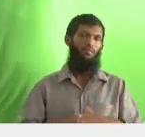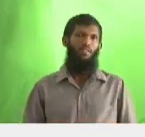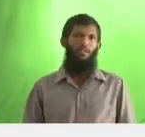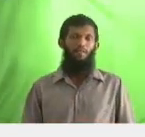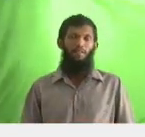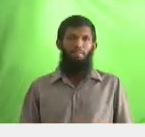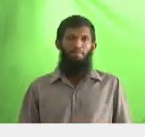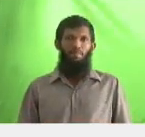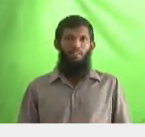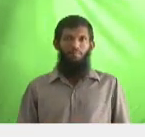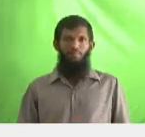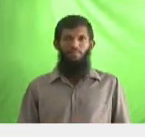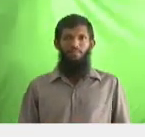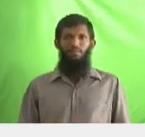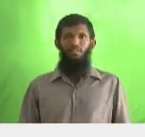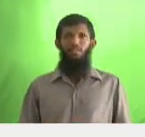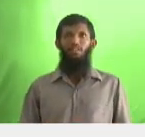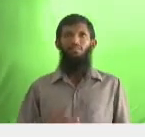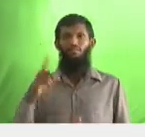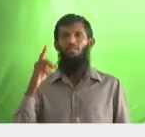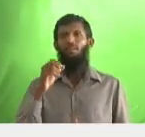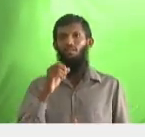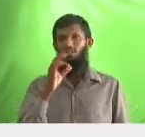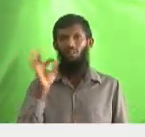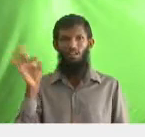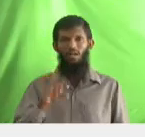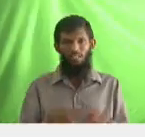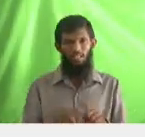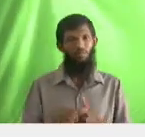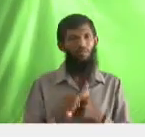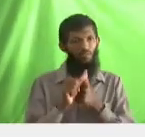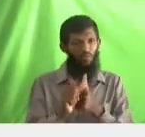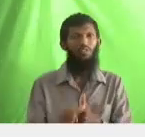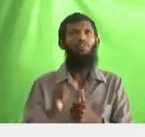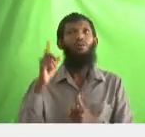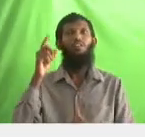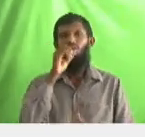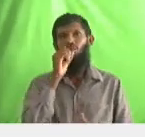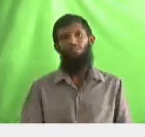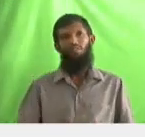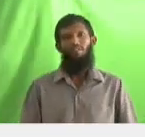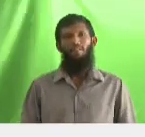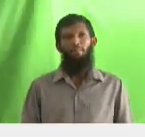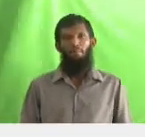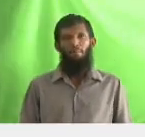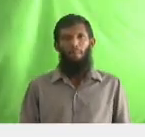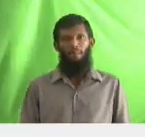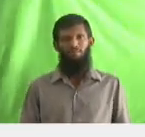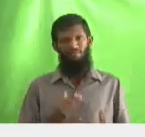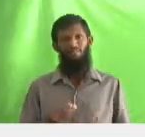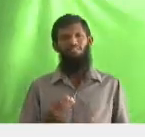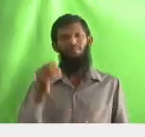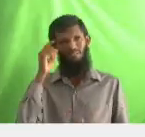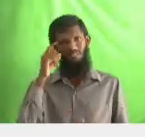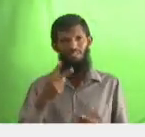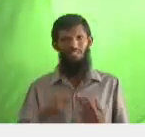follow His message in a beautiful way. Some people think that these rules and regulations are there in order